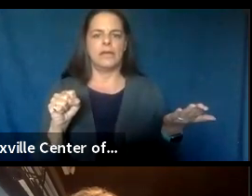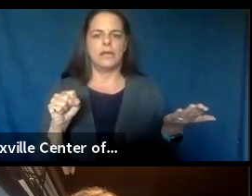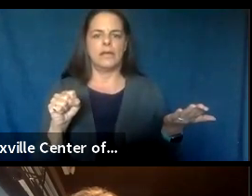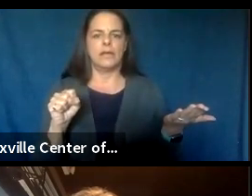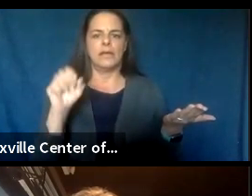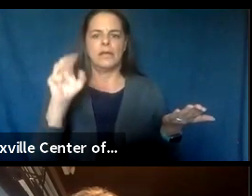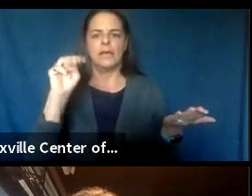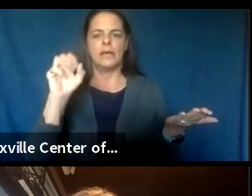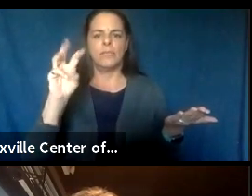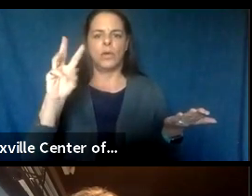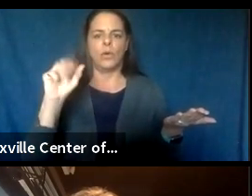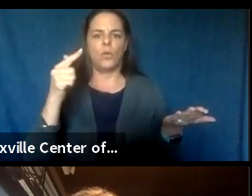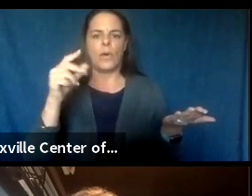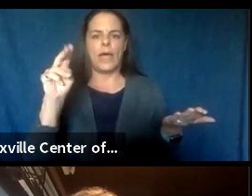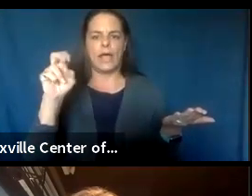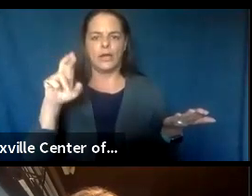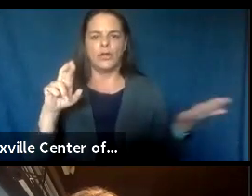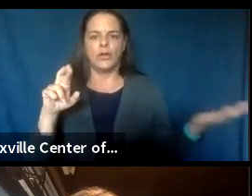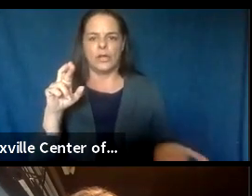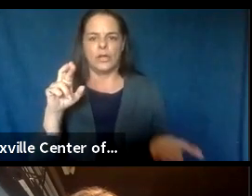Ms. Wagner. Present.